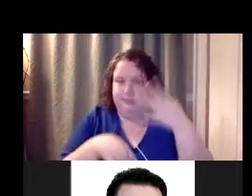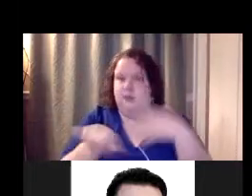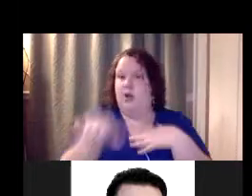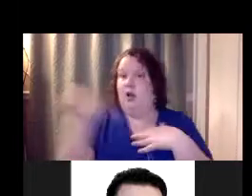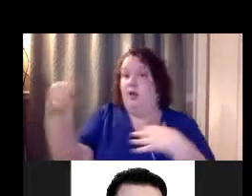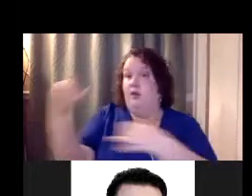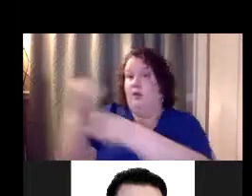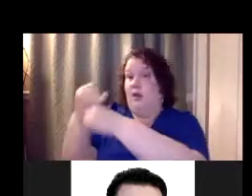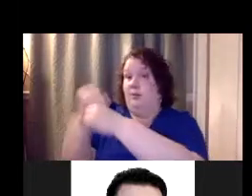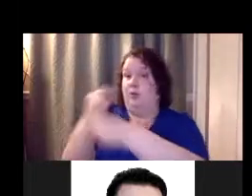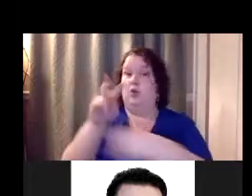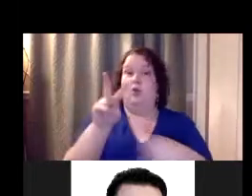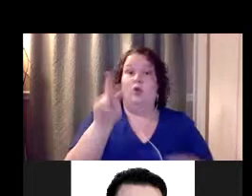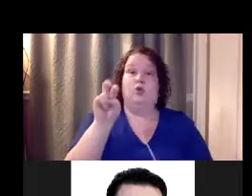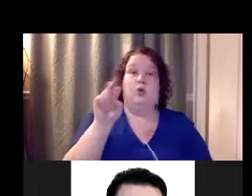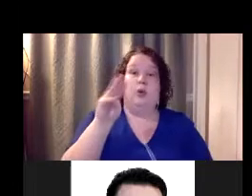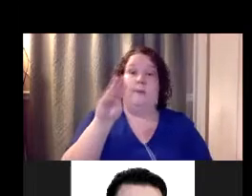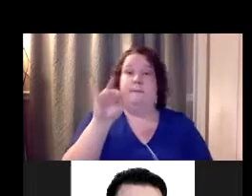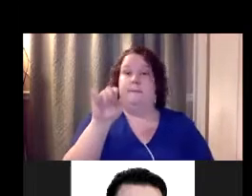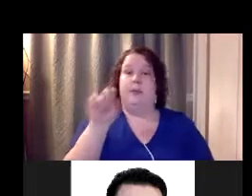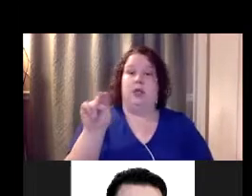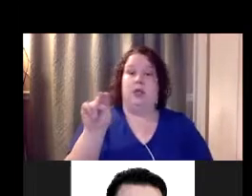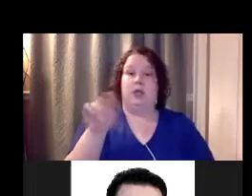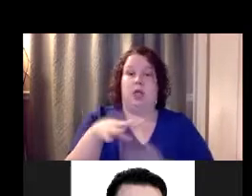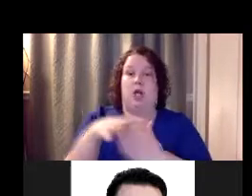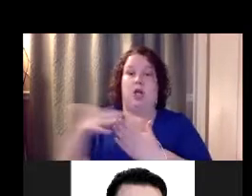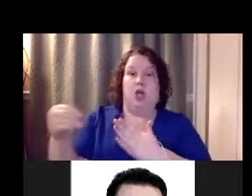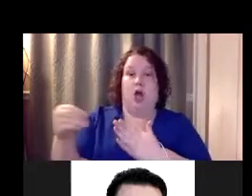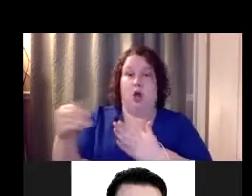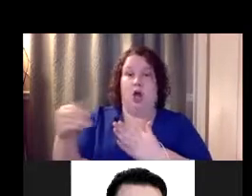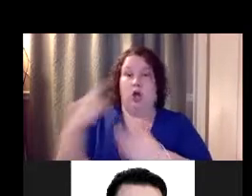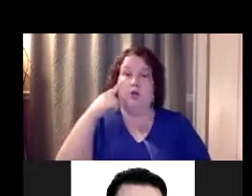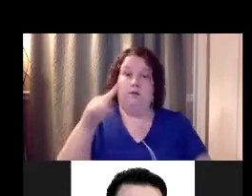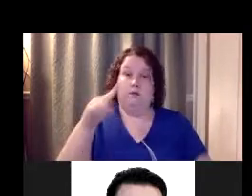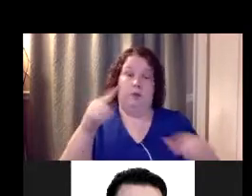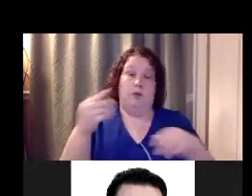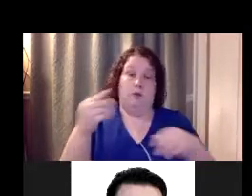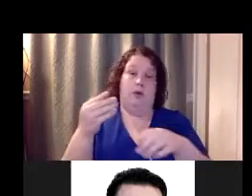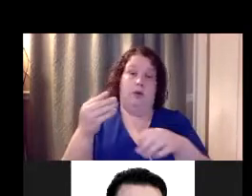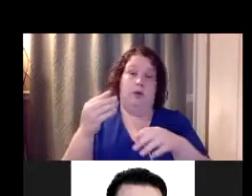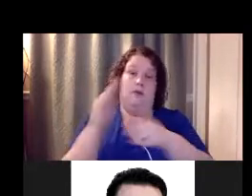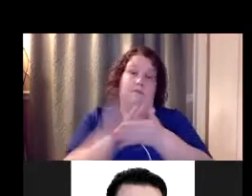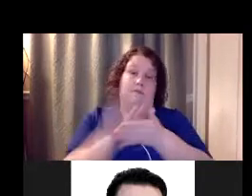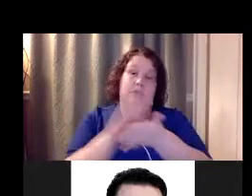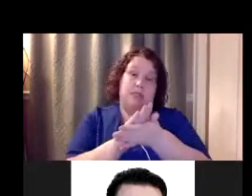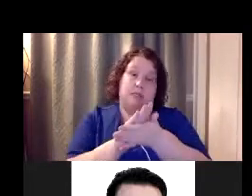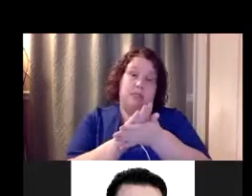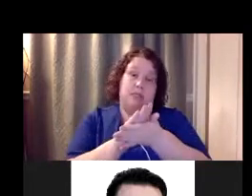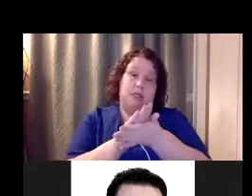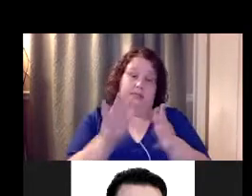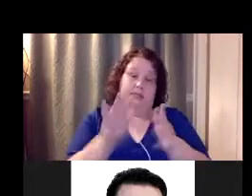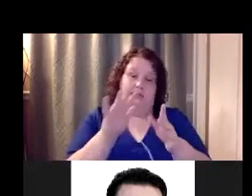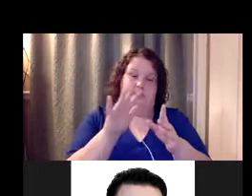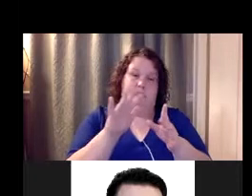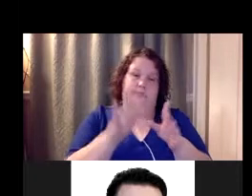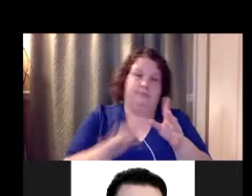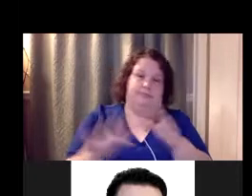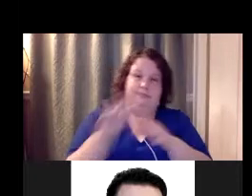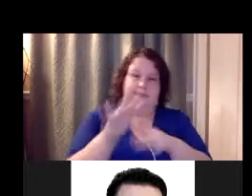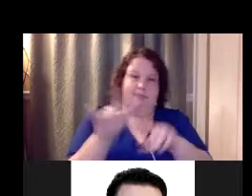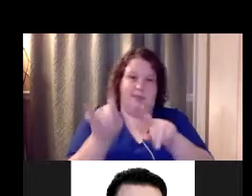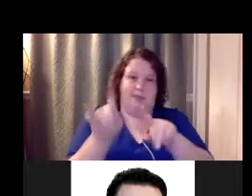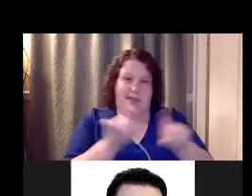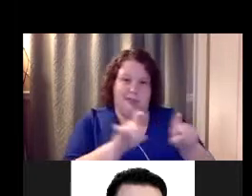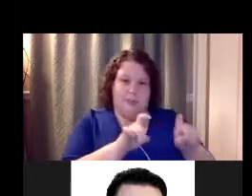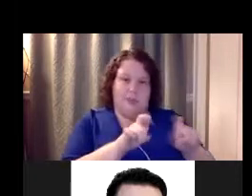identified for the facility condition assessment, all the way down to the impact on operational needs in terms of